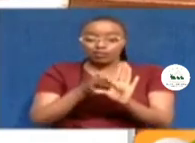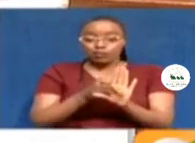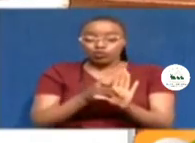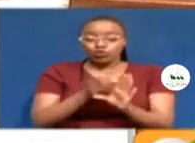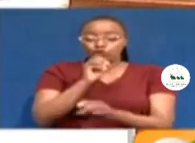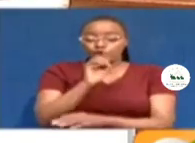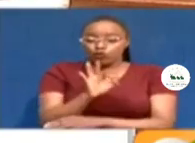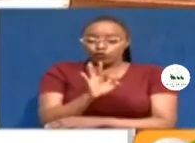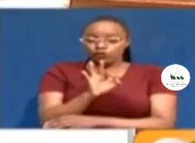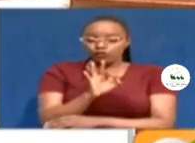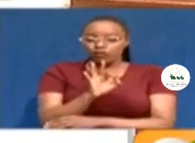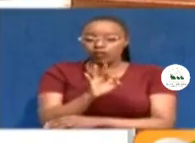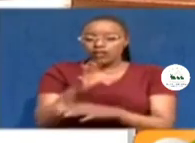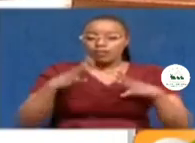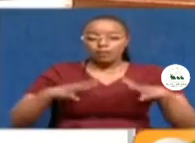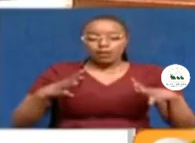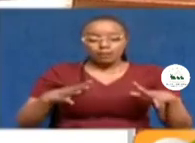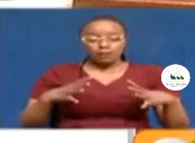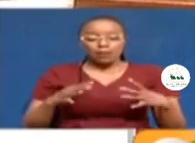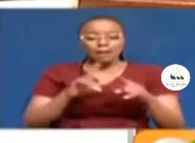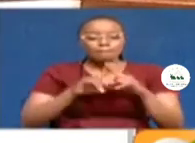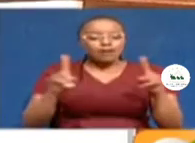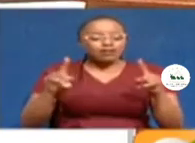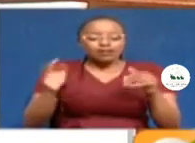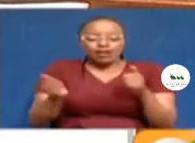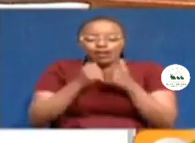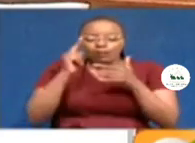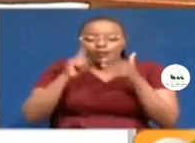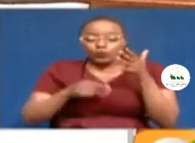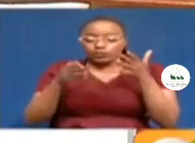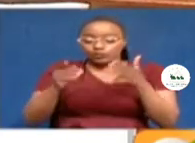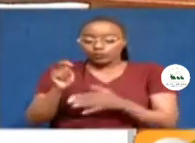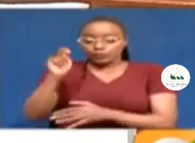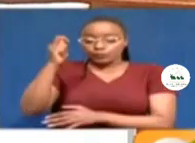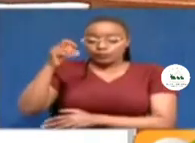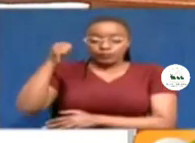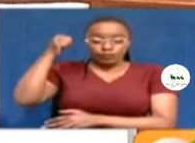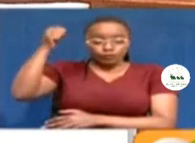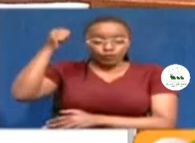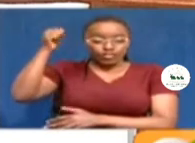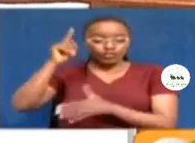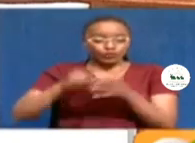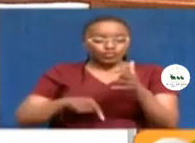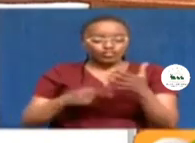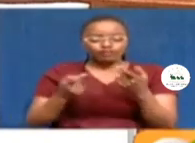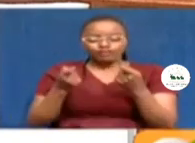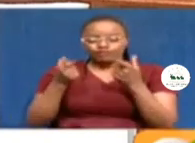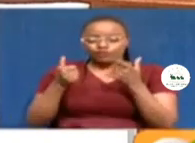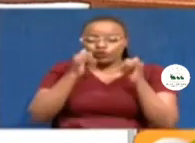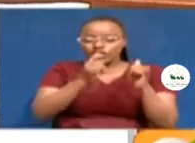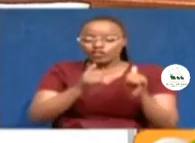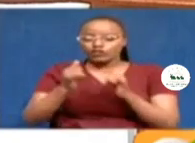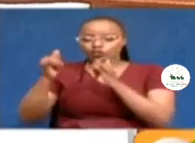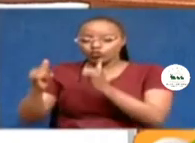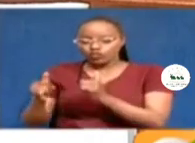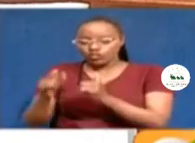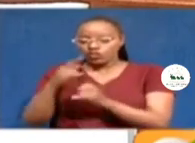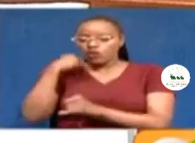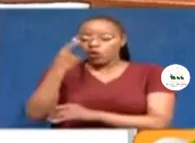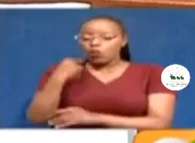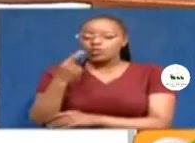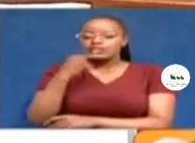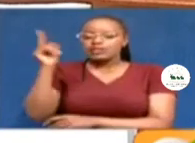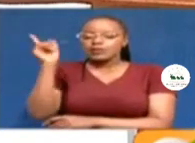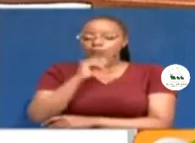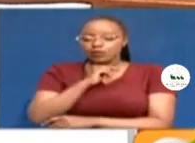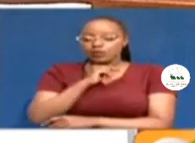of the people. But what has happened in Kenyan politics is that a few individuals who, as I